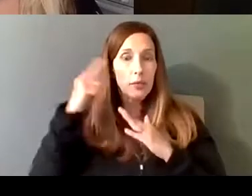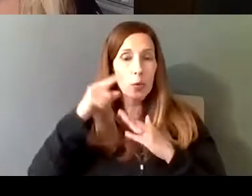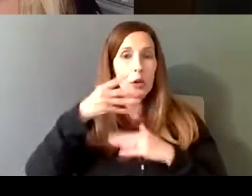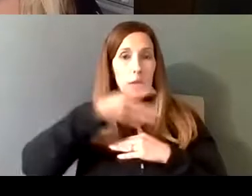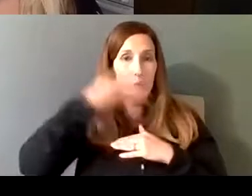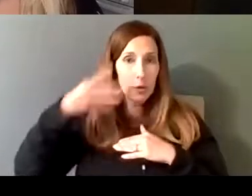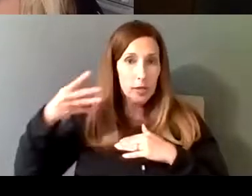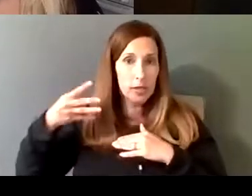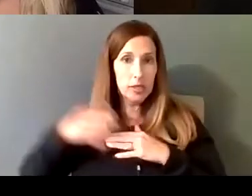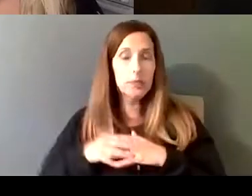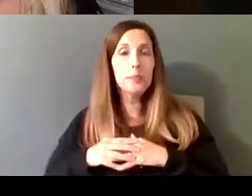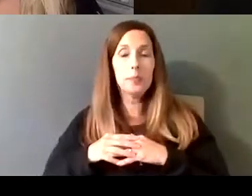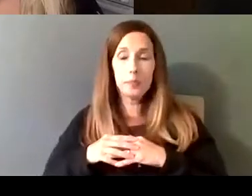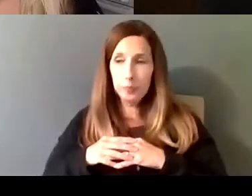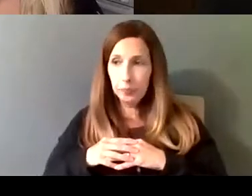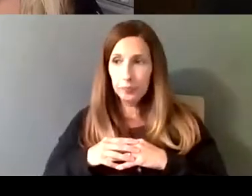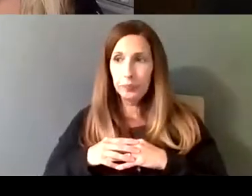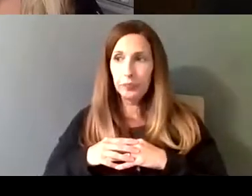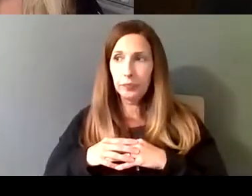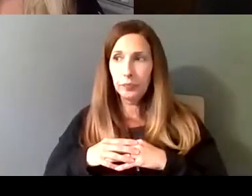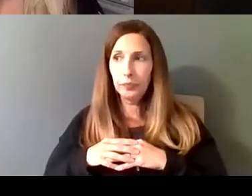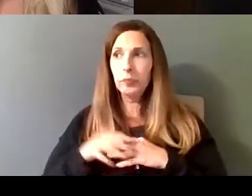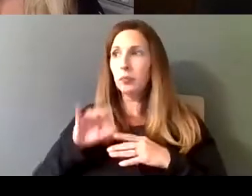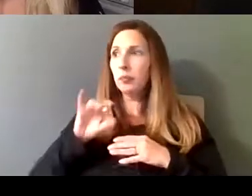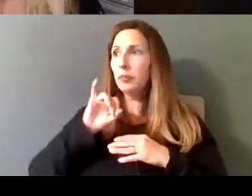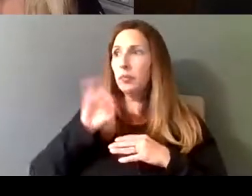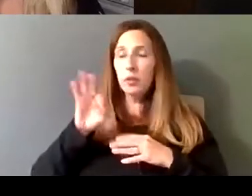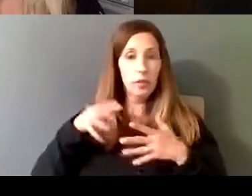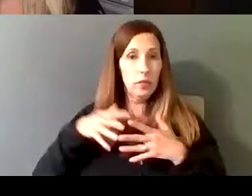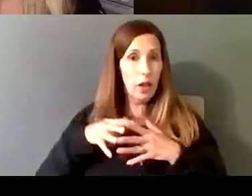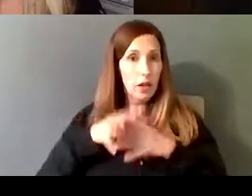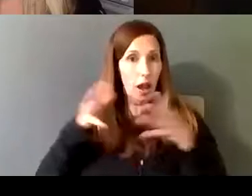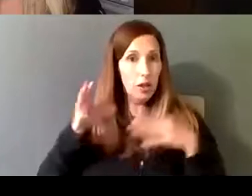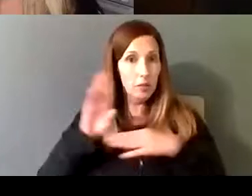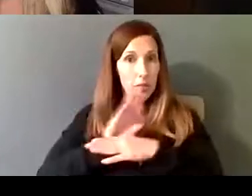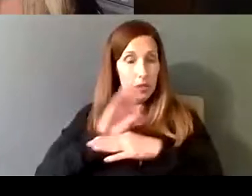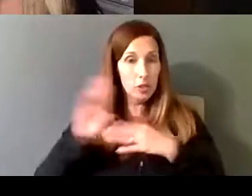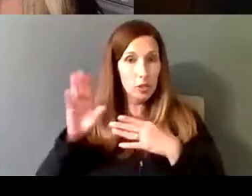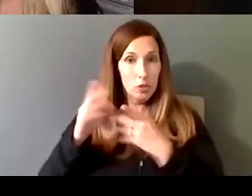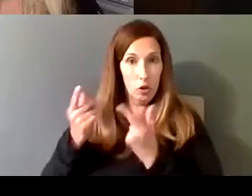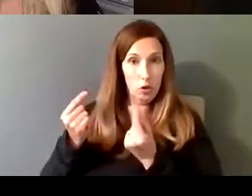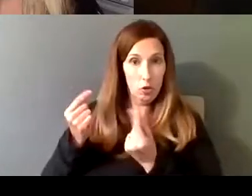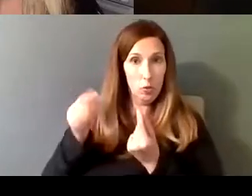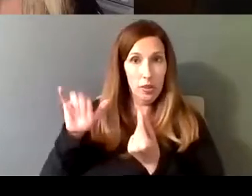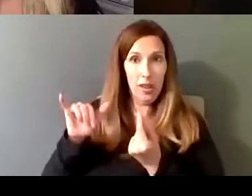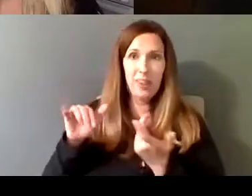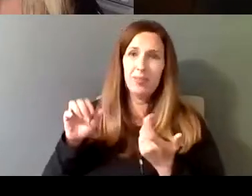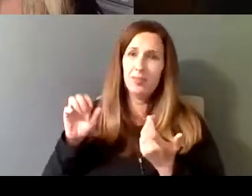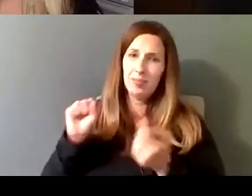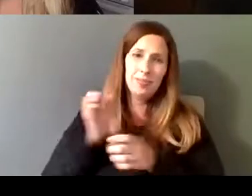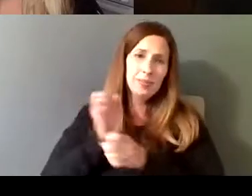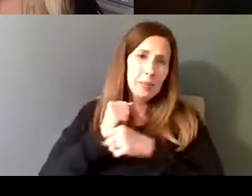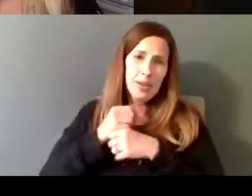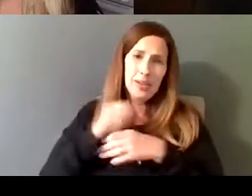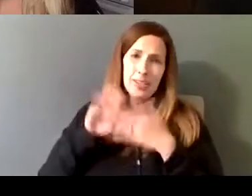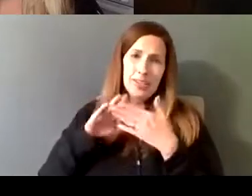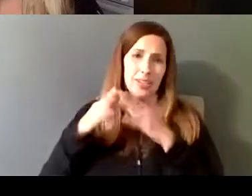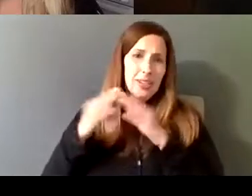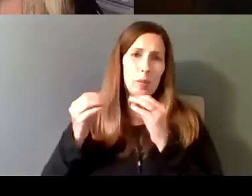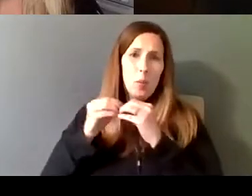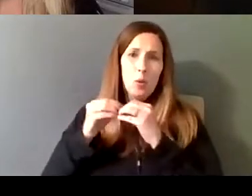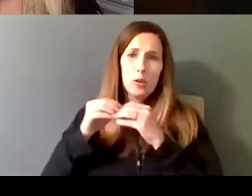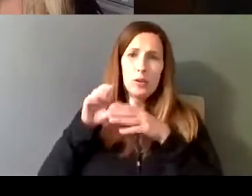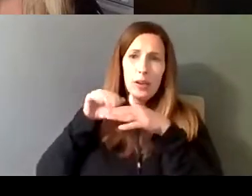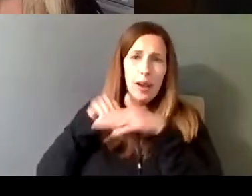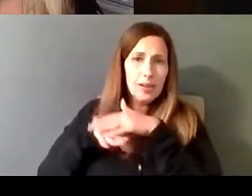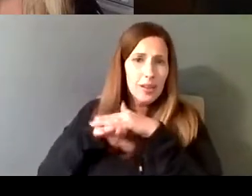that if a lot of businesses are participating in this, I think it just makes the city more accessible and inclusive.